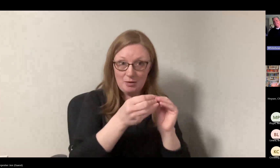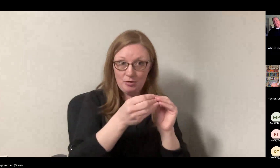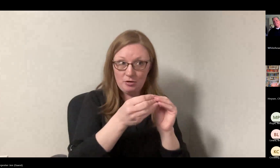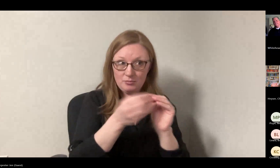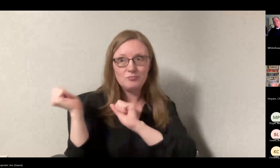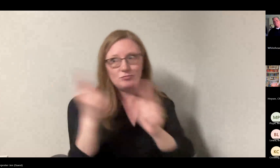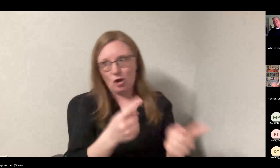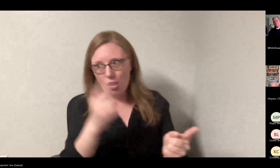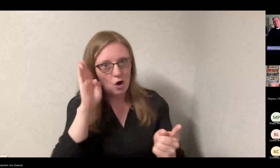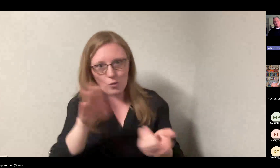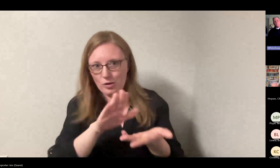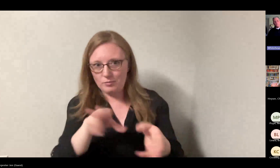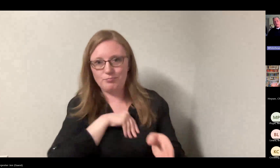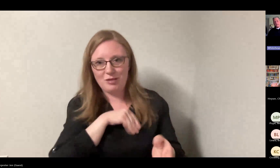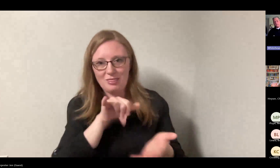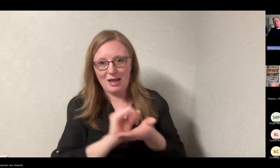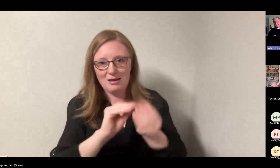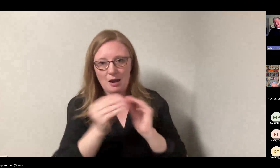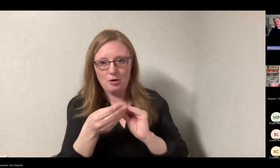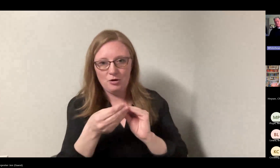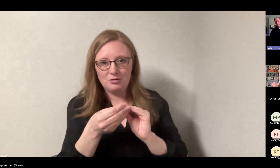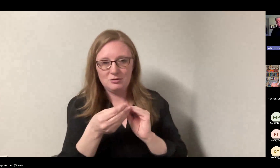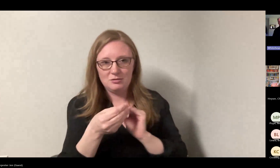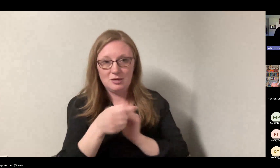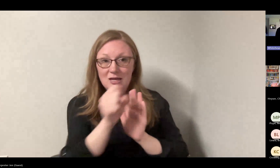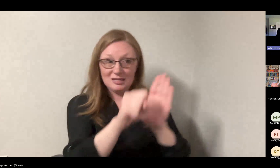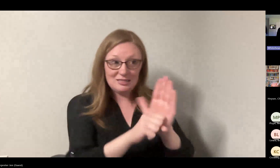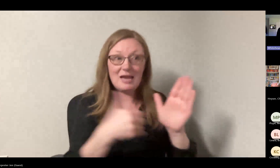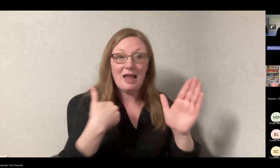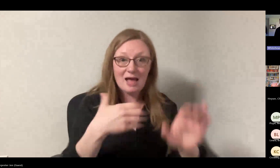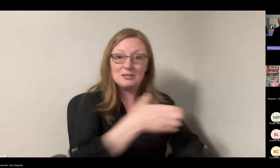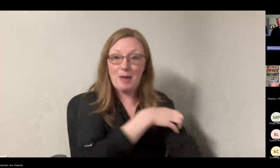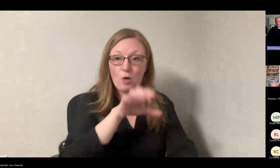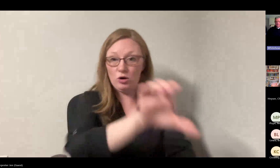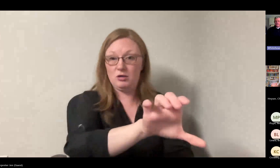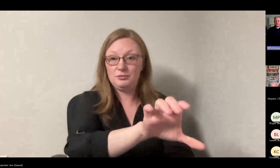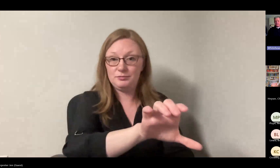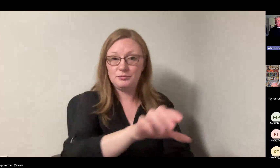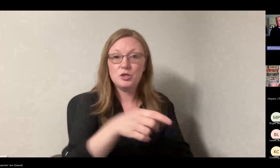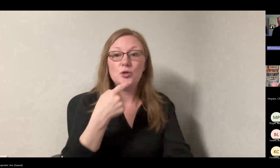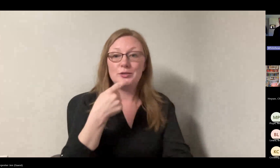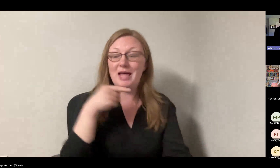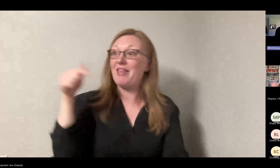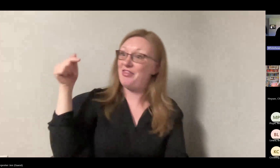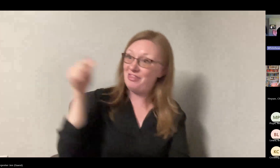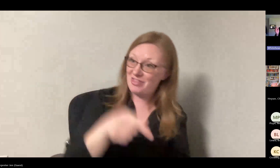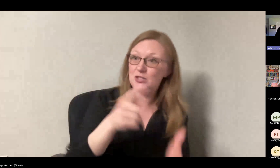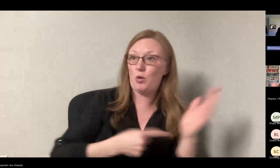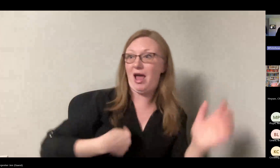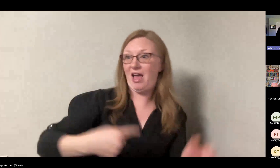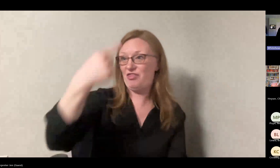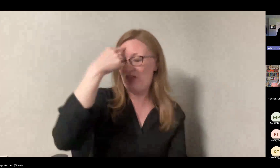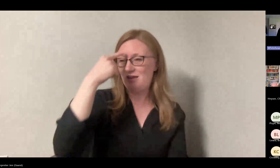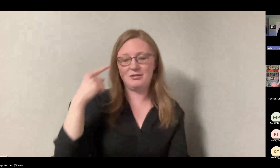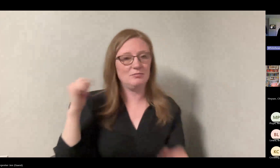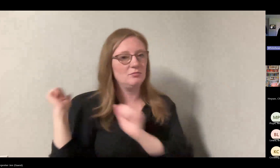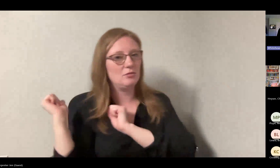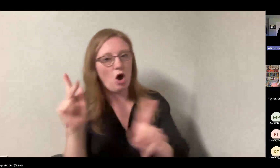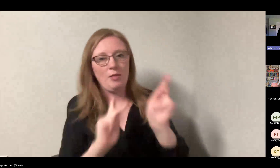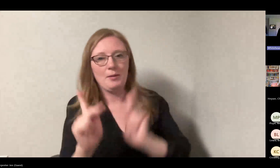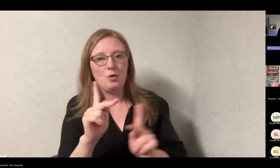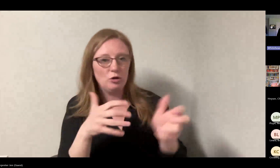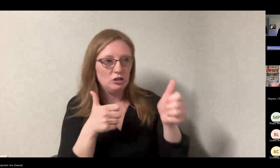number, because the state has the power. Once you say this is what I think, then everybody's going to